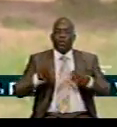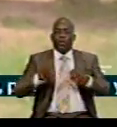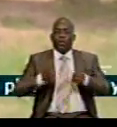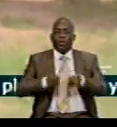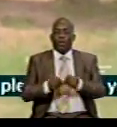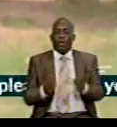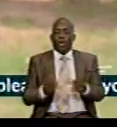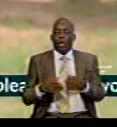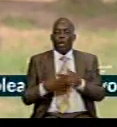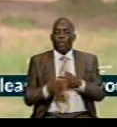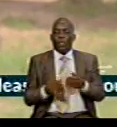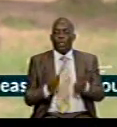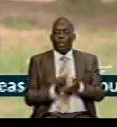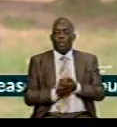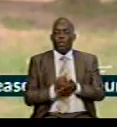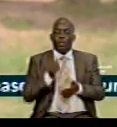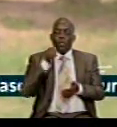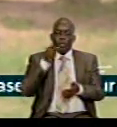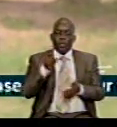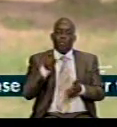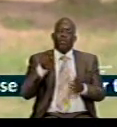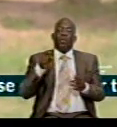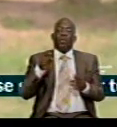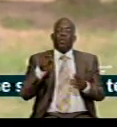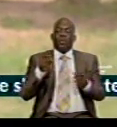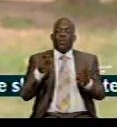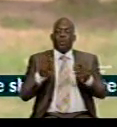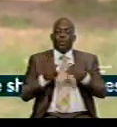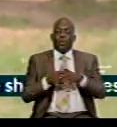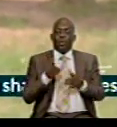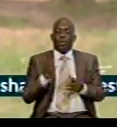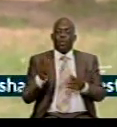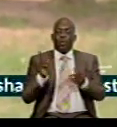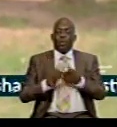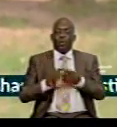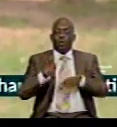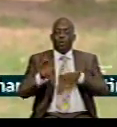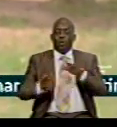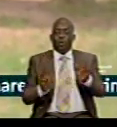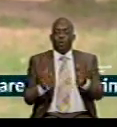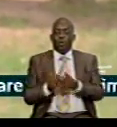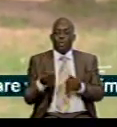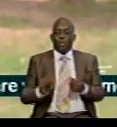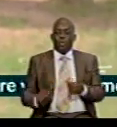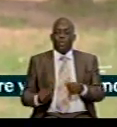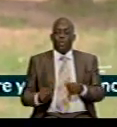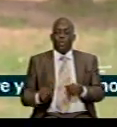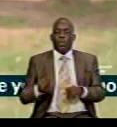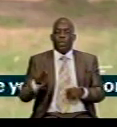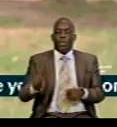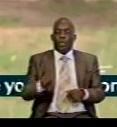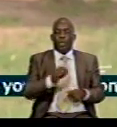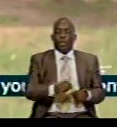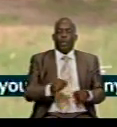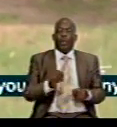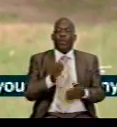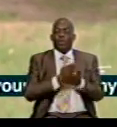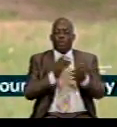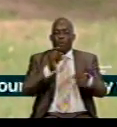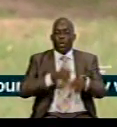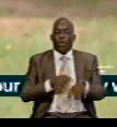I started walking with my leg. But from time to time, I have problem with my leg. I feel